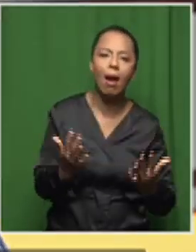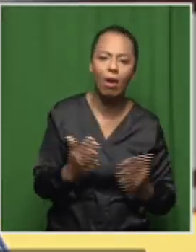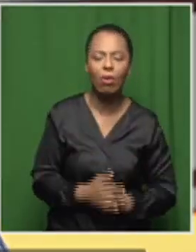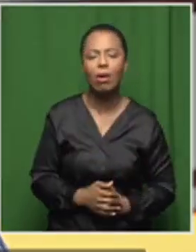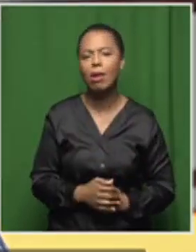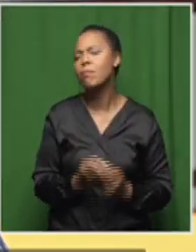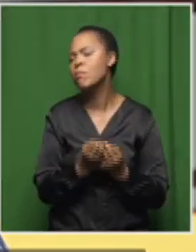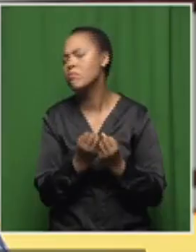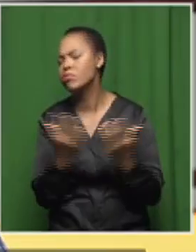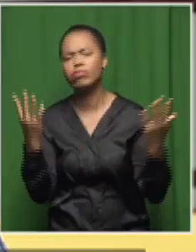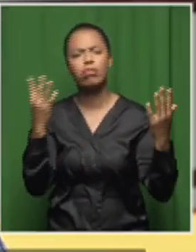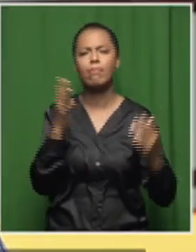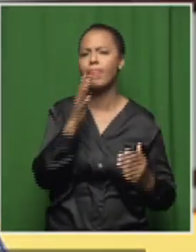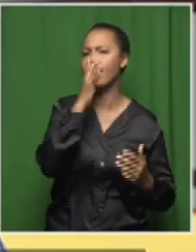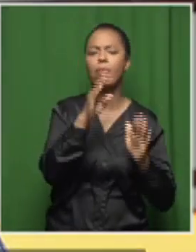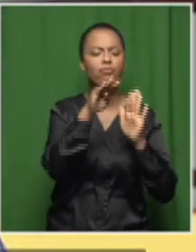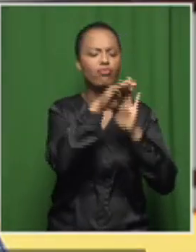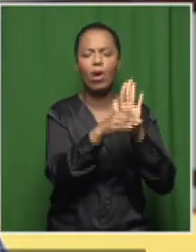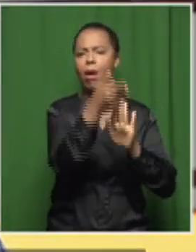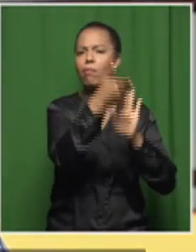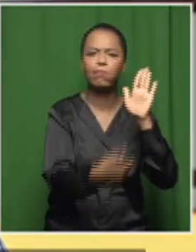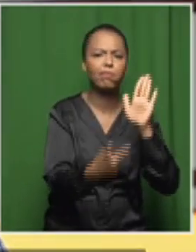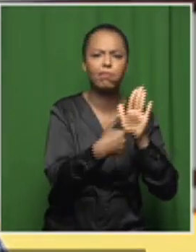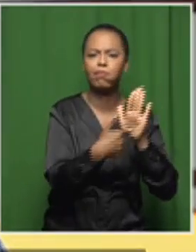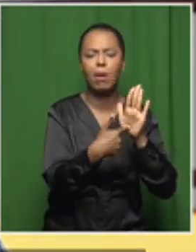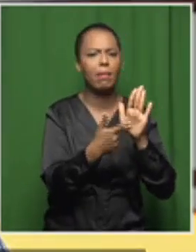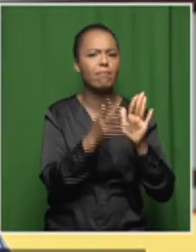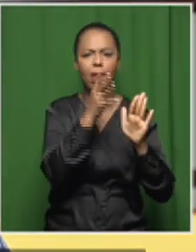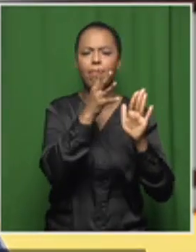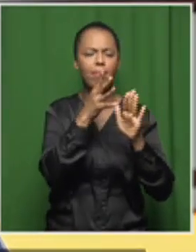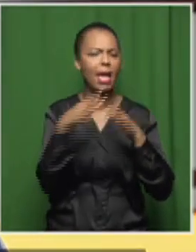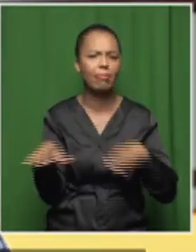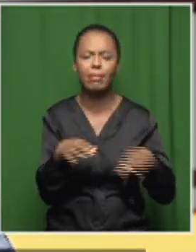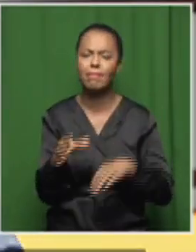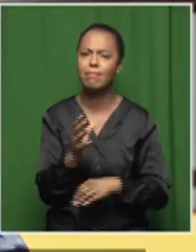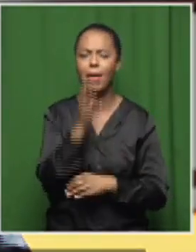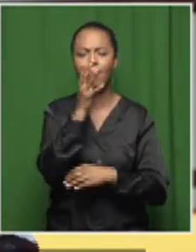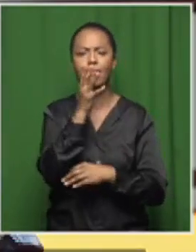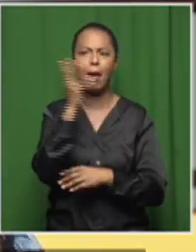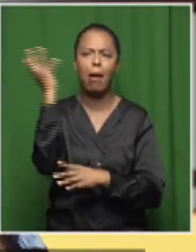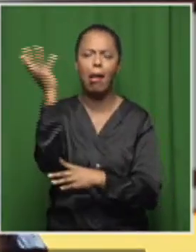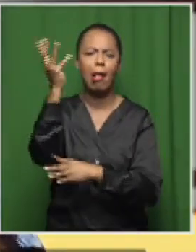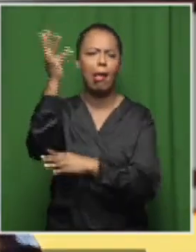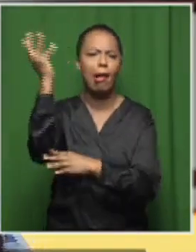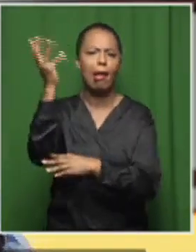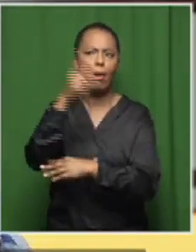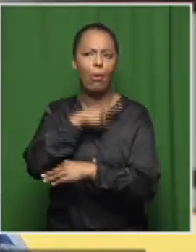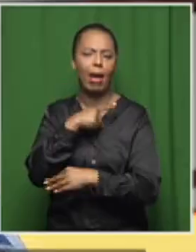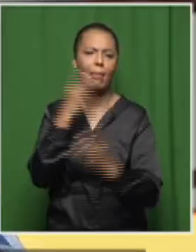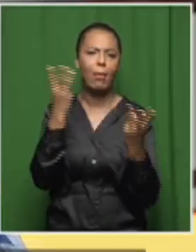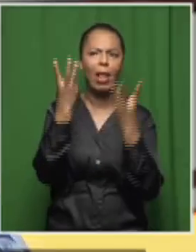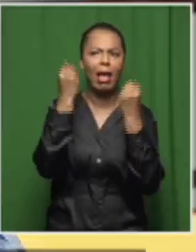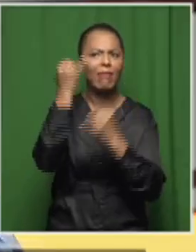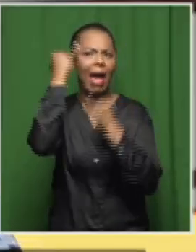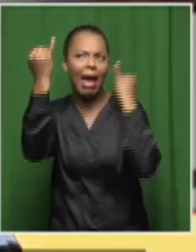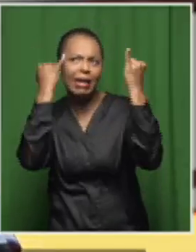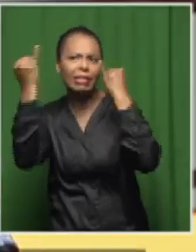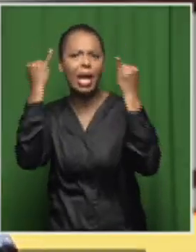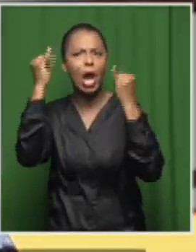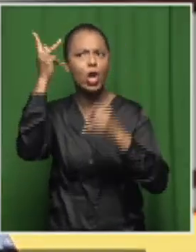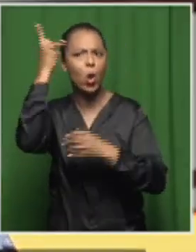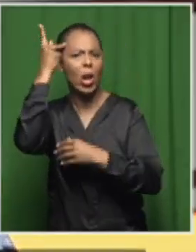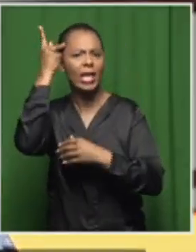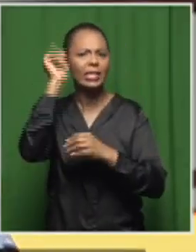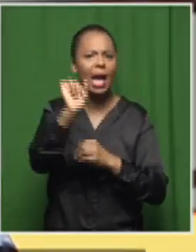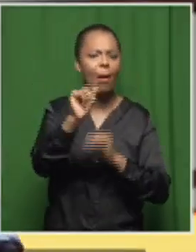speakers down the program. It's a jam-packed program with people who have ideas about policy, all the way to people who